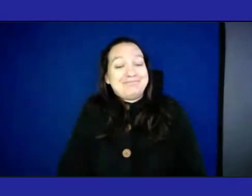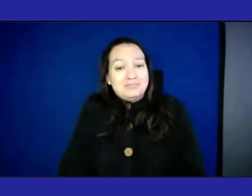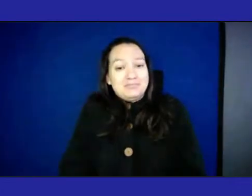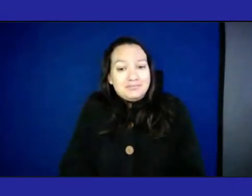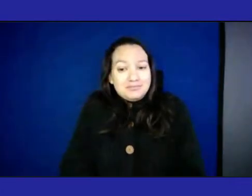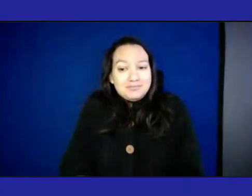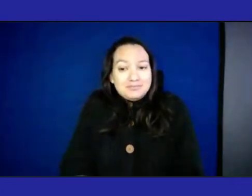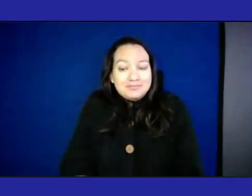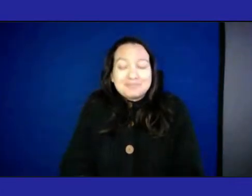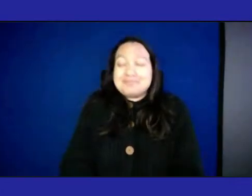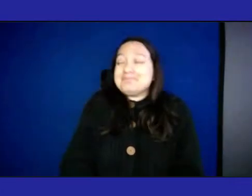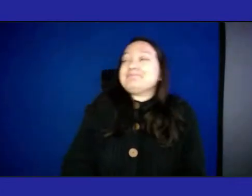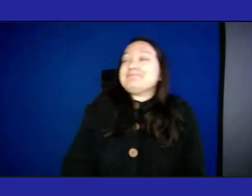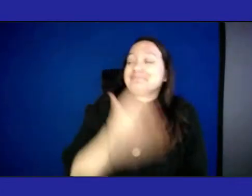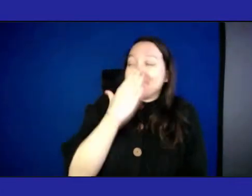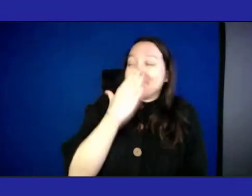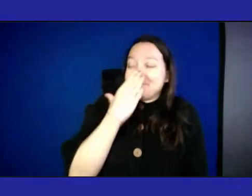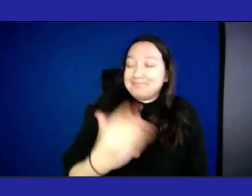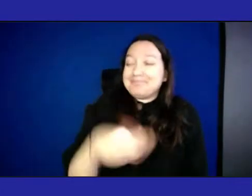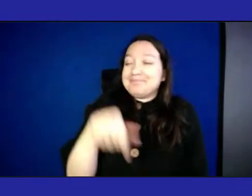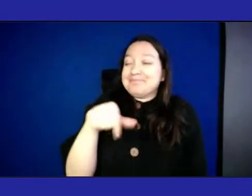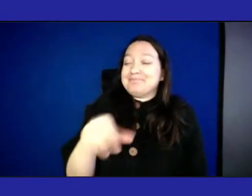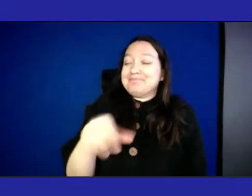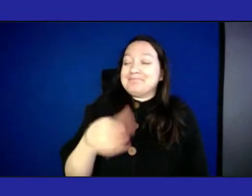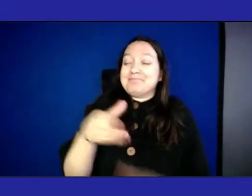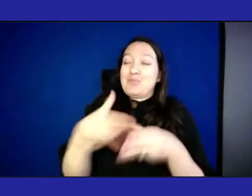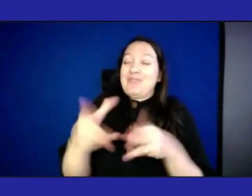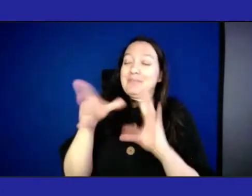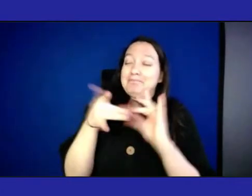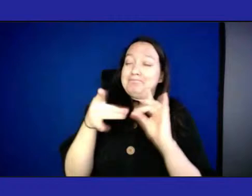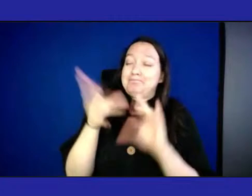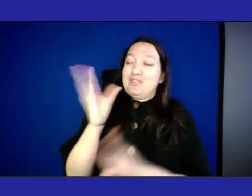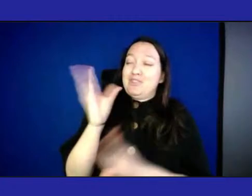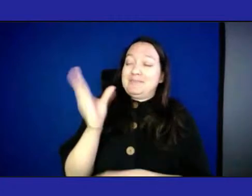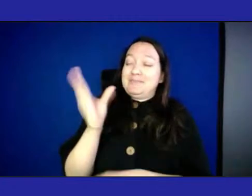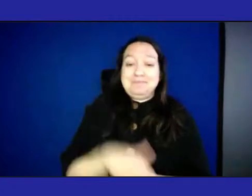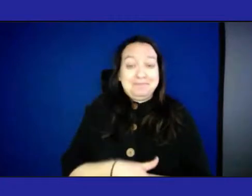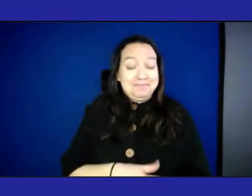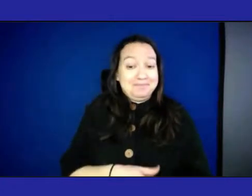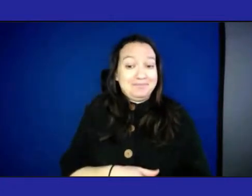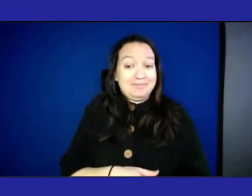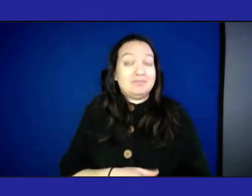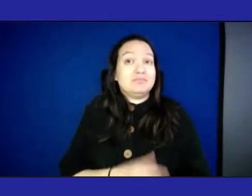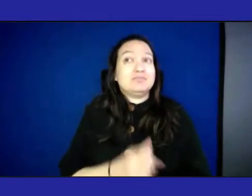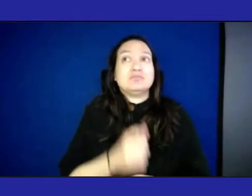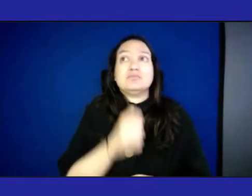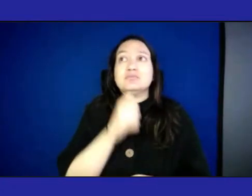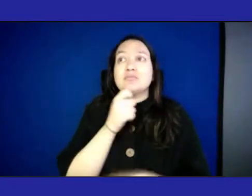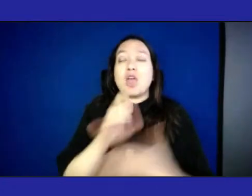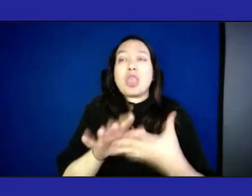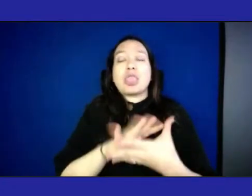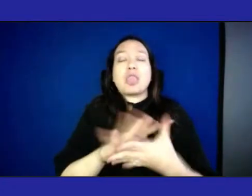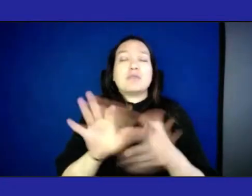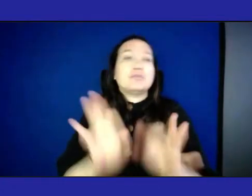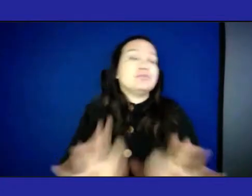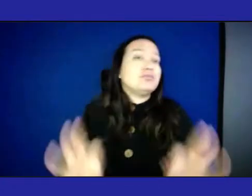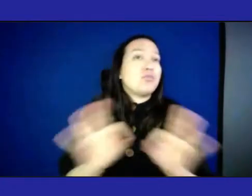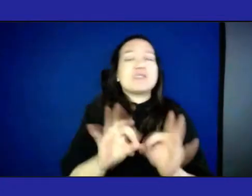Thank you for your brief presentation, but not to underestimate the importance. I think nursing has been